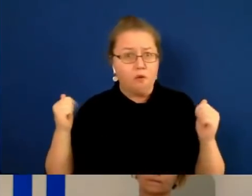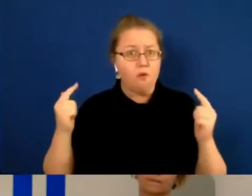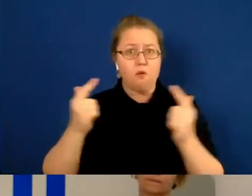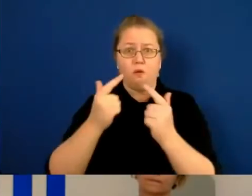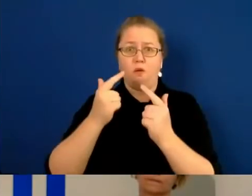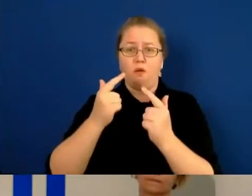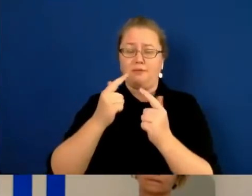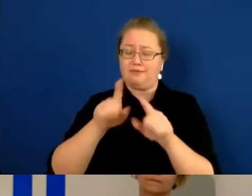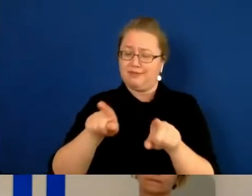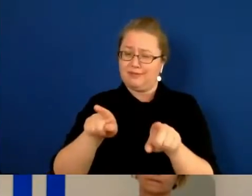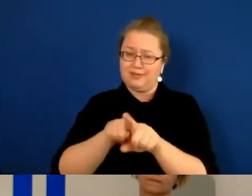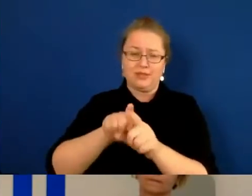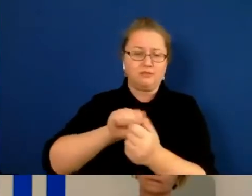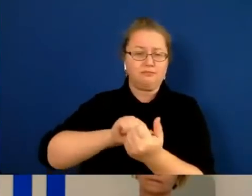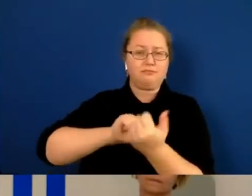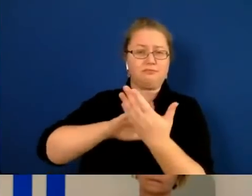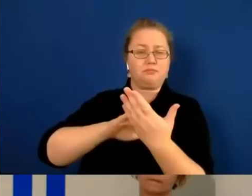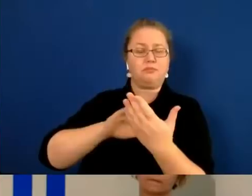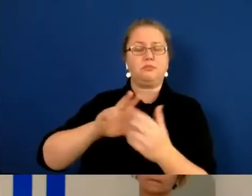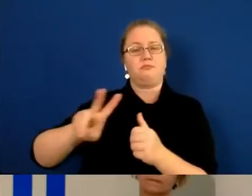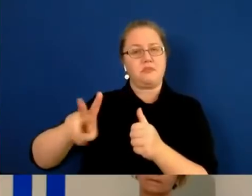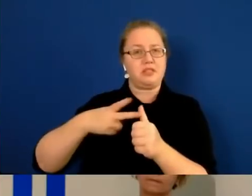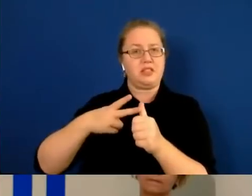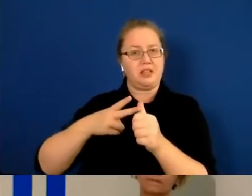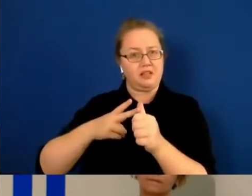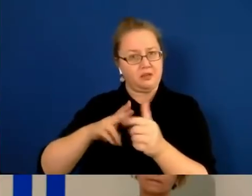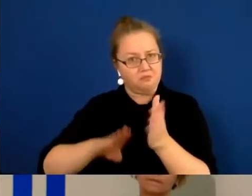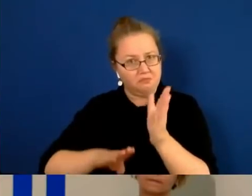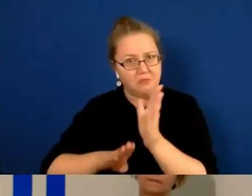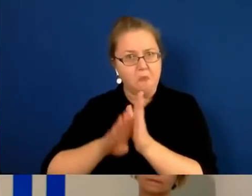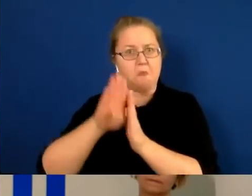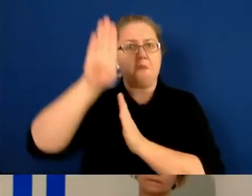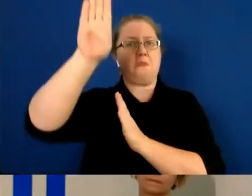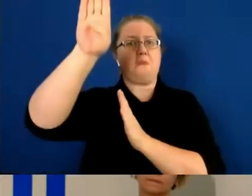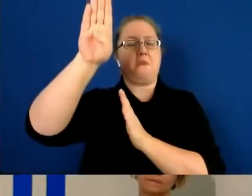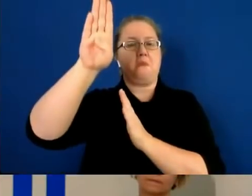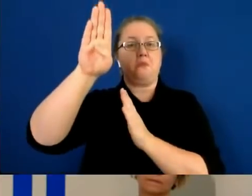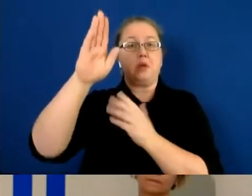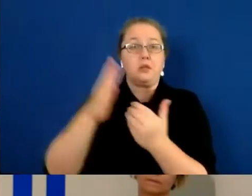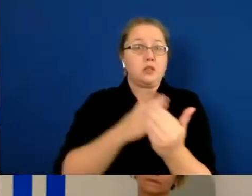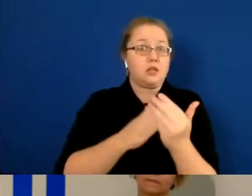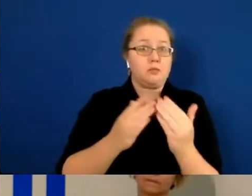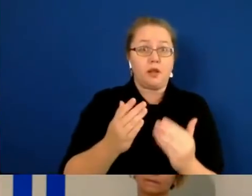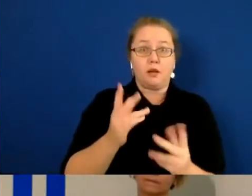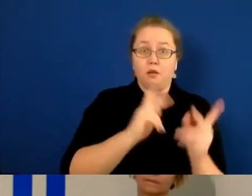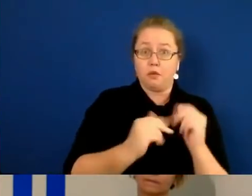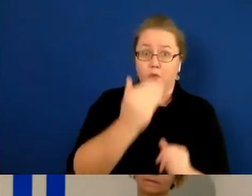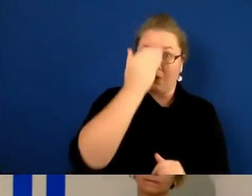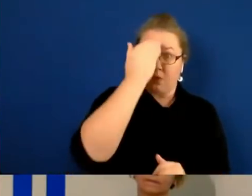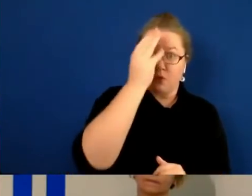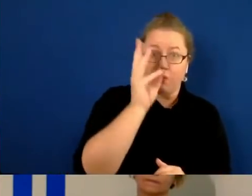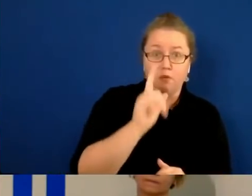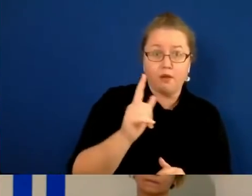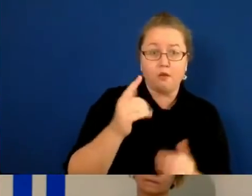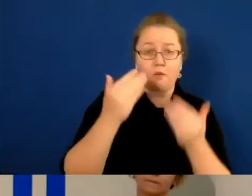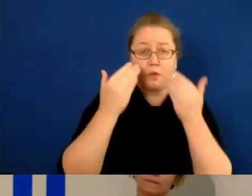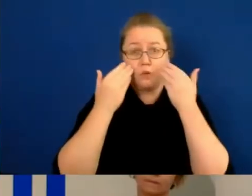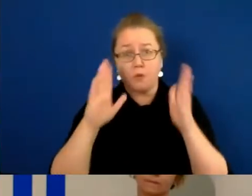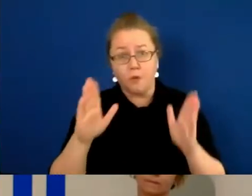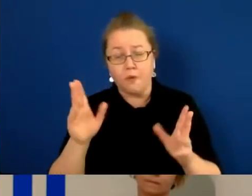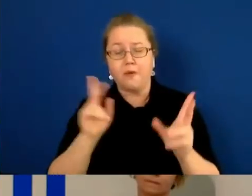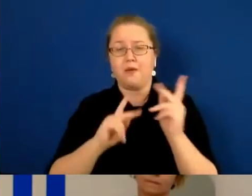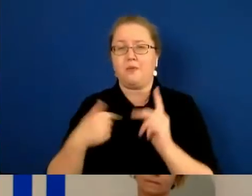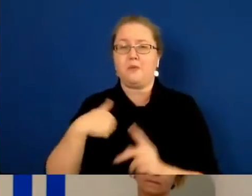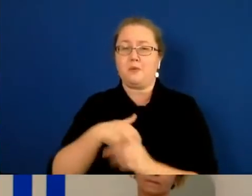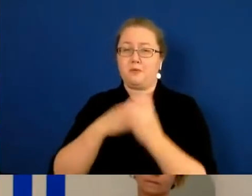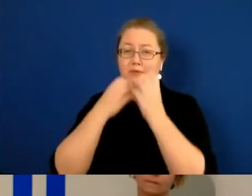community benefits from that support. We have to continue this together, and especially at this time when the world, and